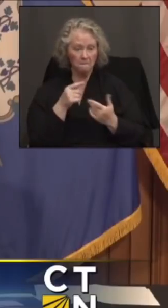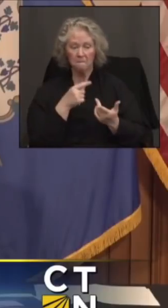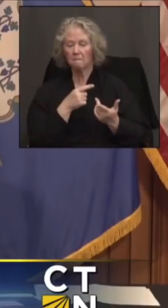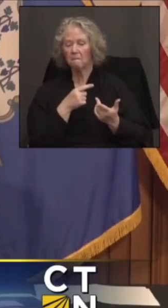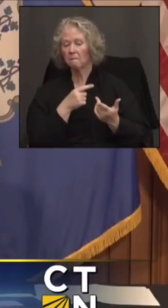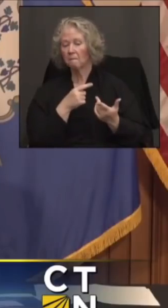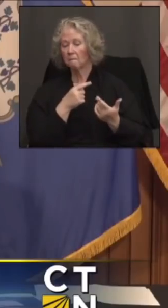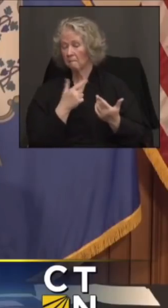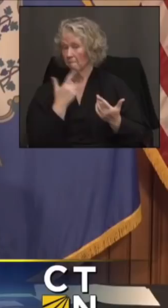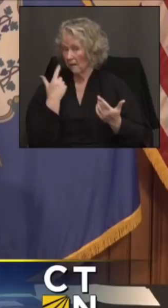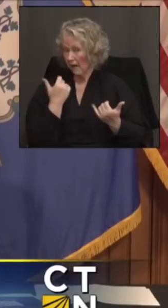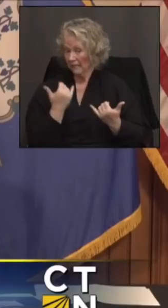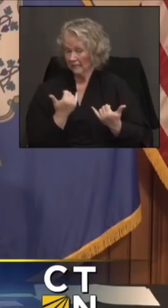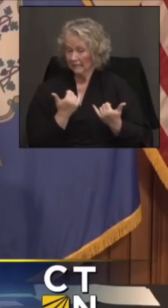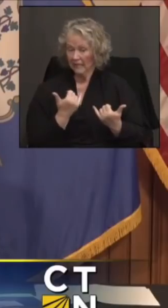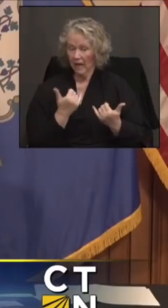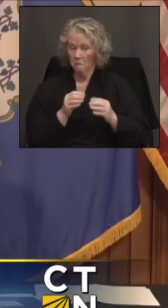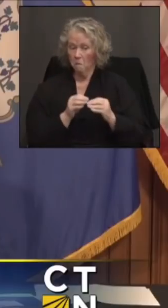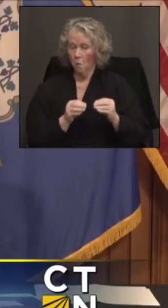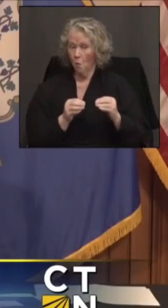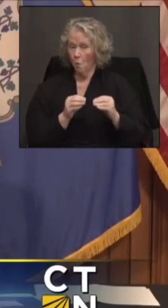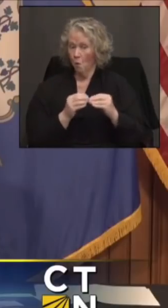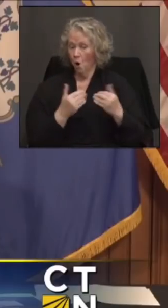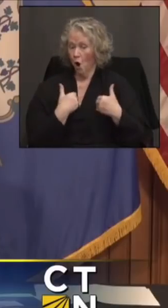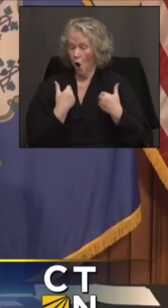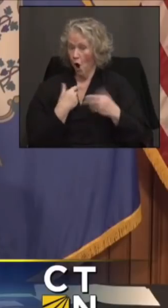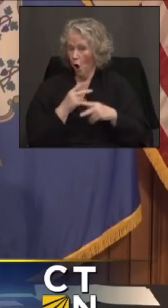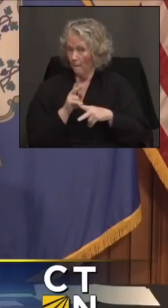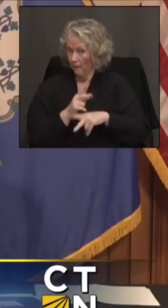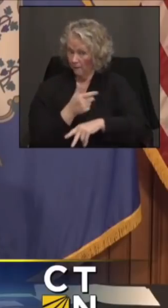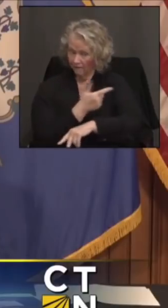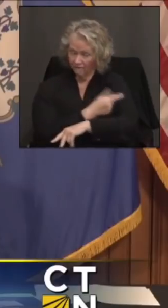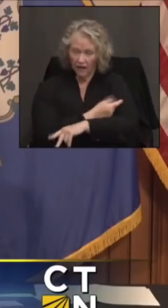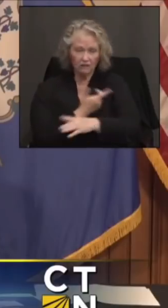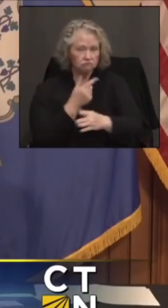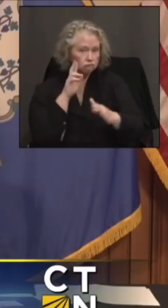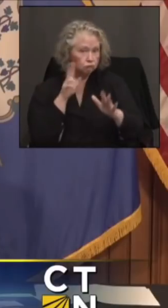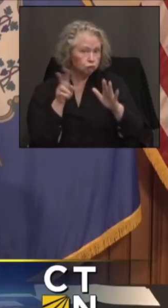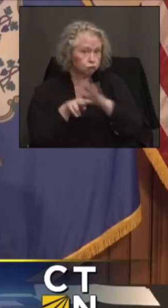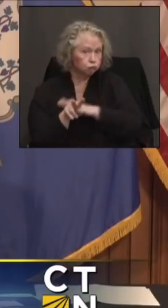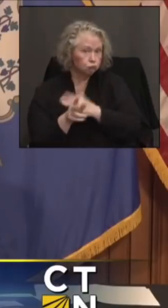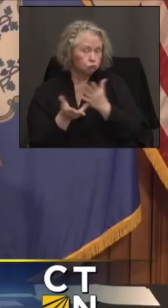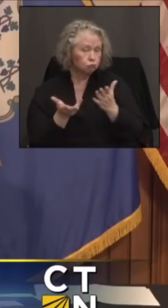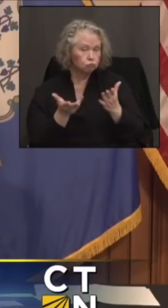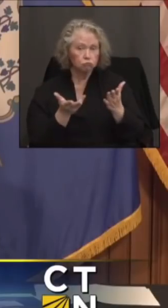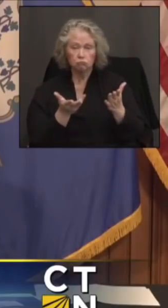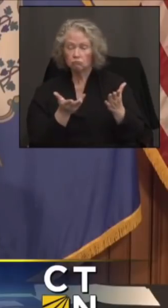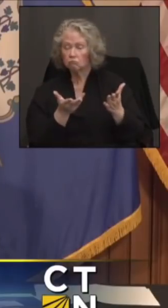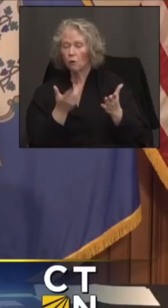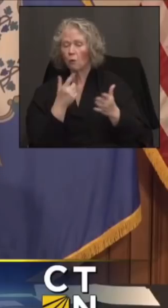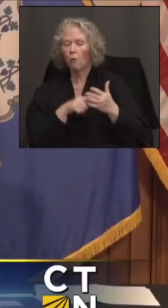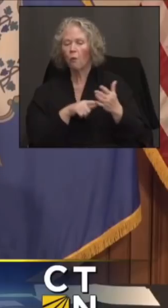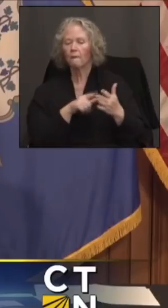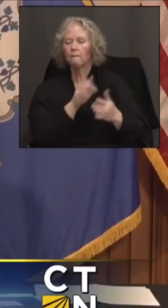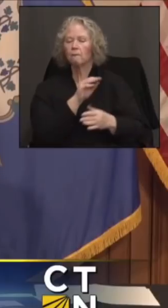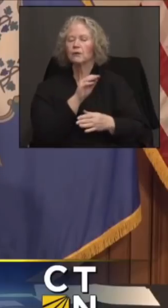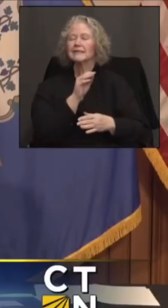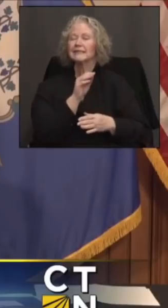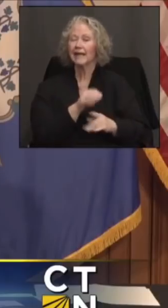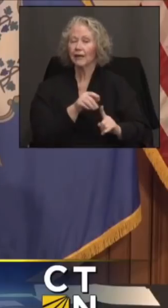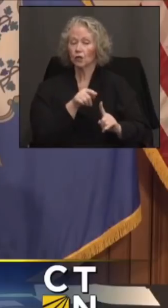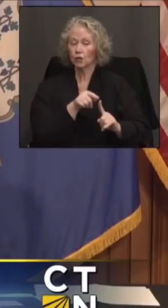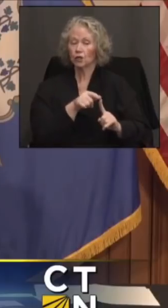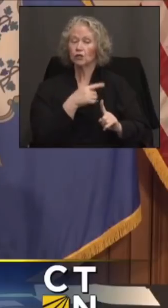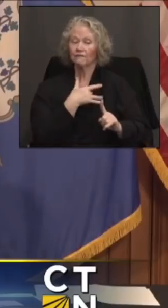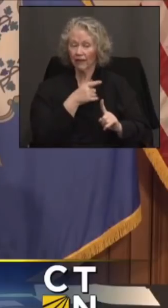we're starting to get, younger folks vaccinated? Is there any percentage maybe that you'd look to